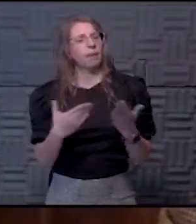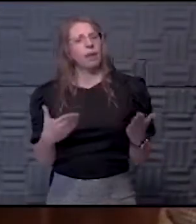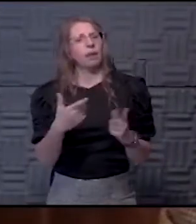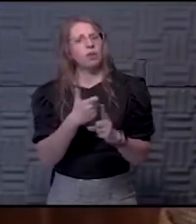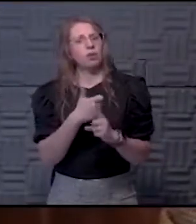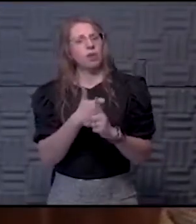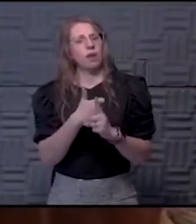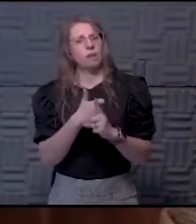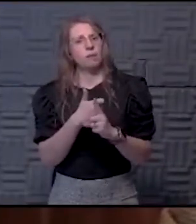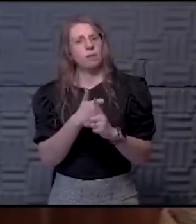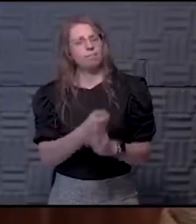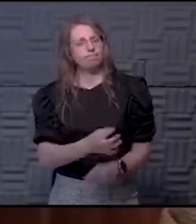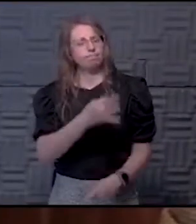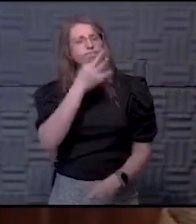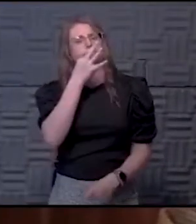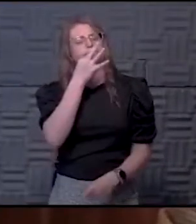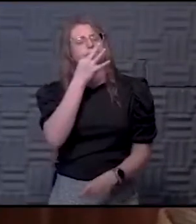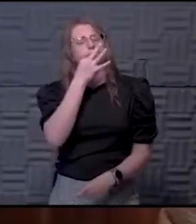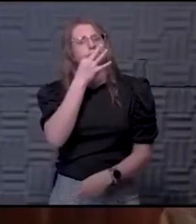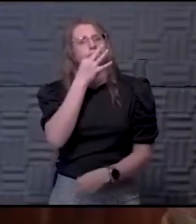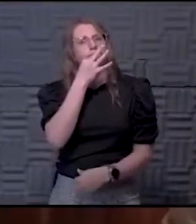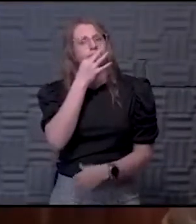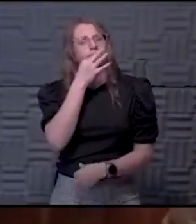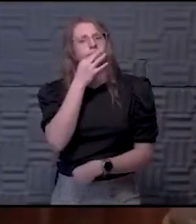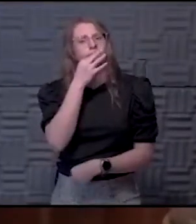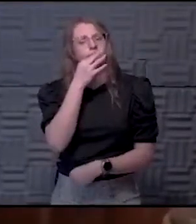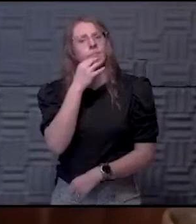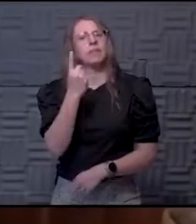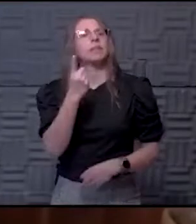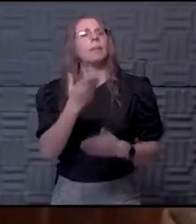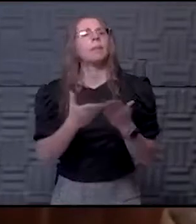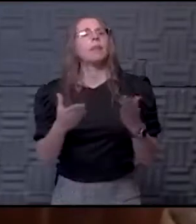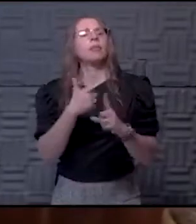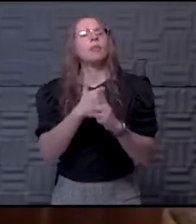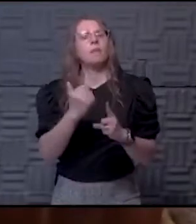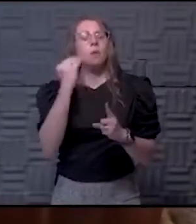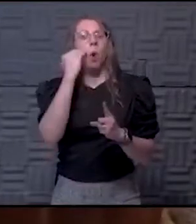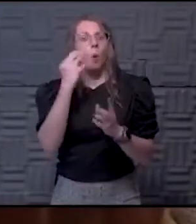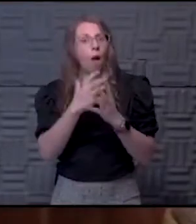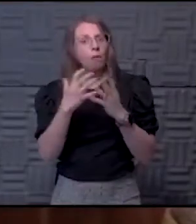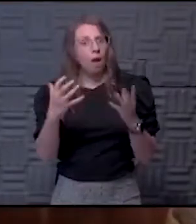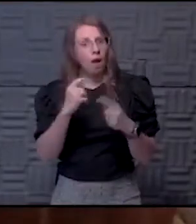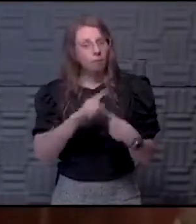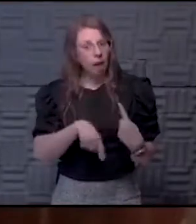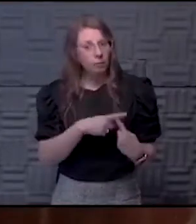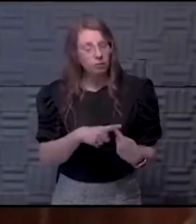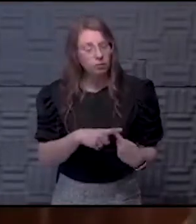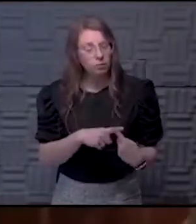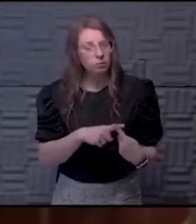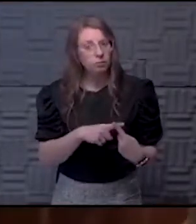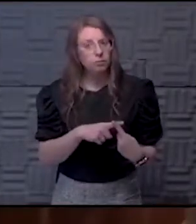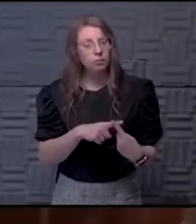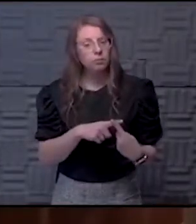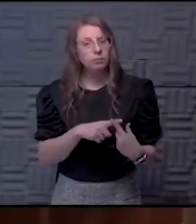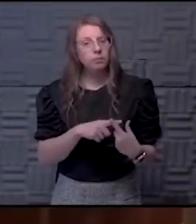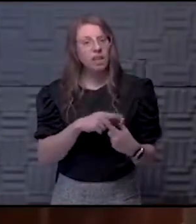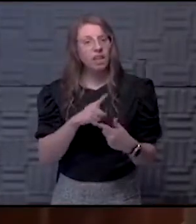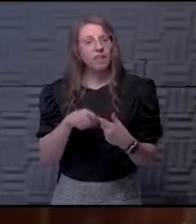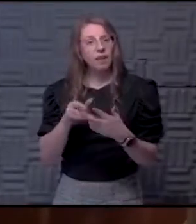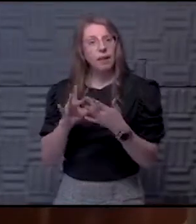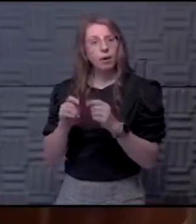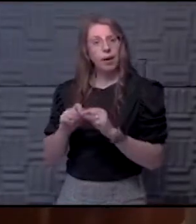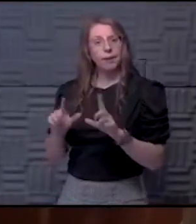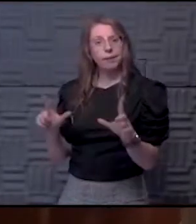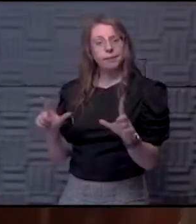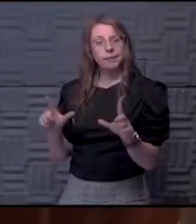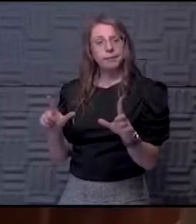you're very expert on? Something that you know a lot about. And then I'll go onto the internet, and